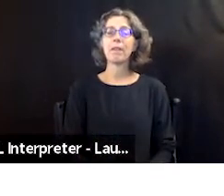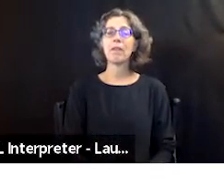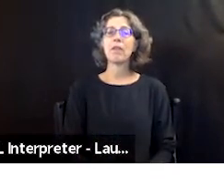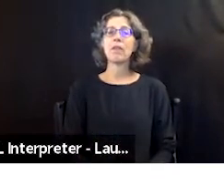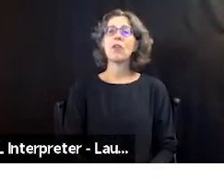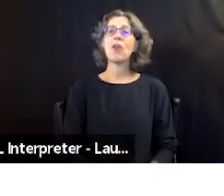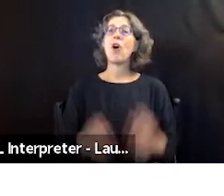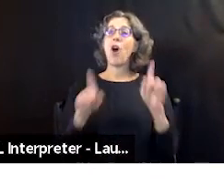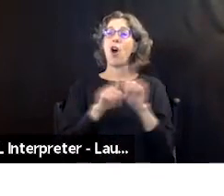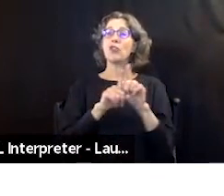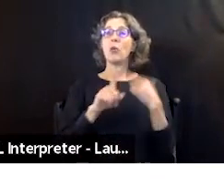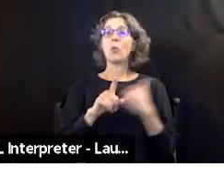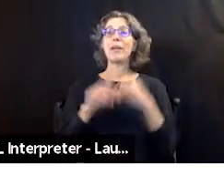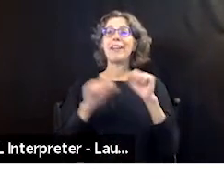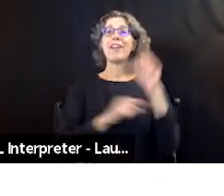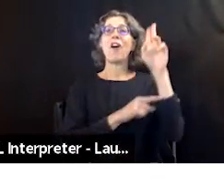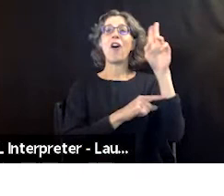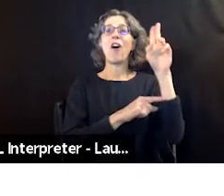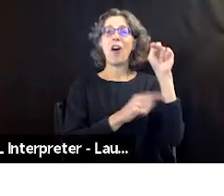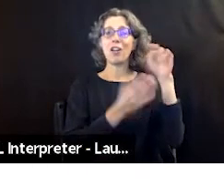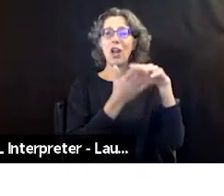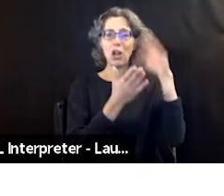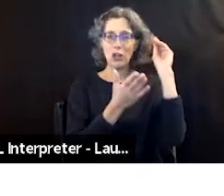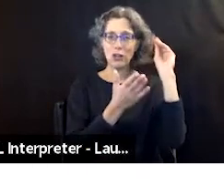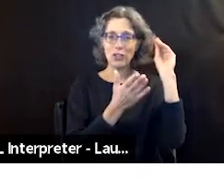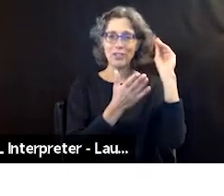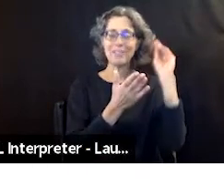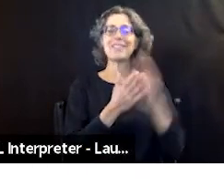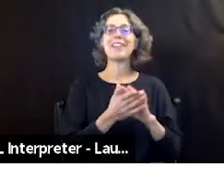We can also unlearn by becoming champions for inclusion.